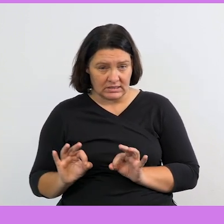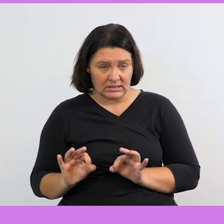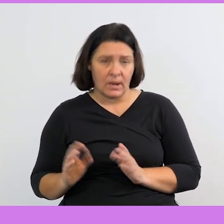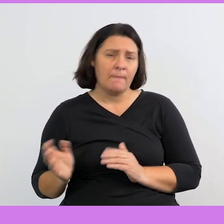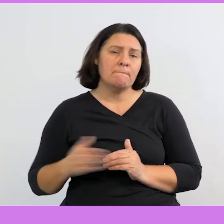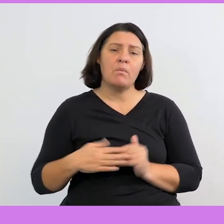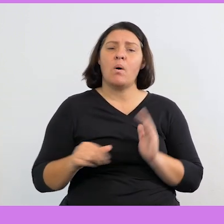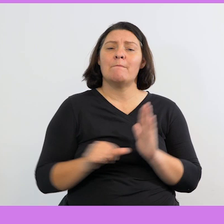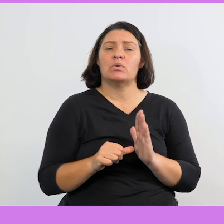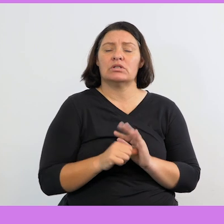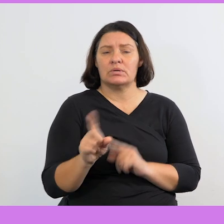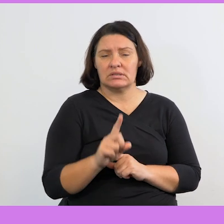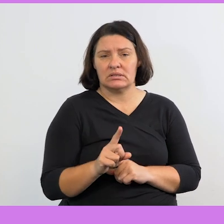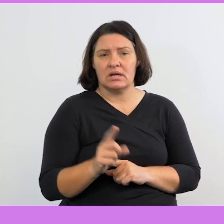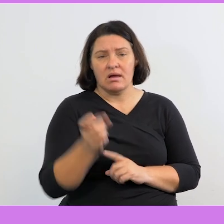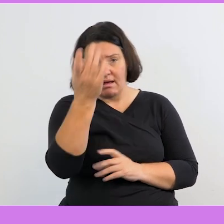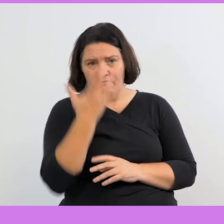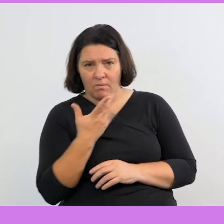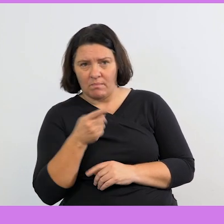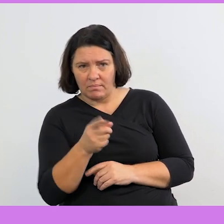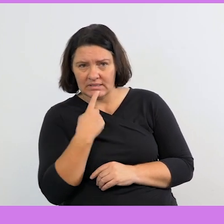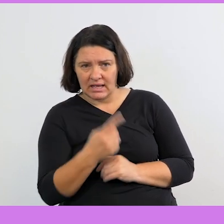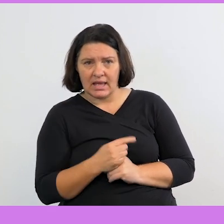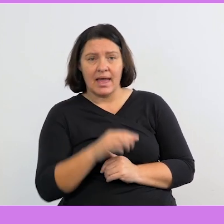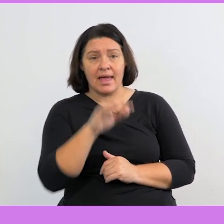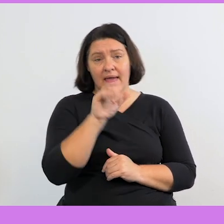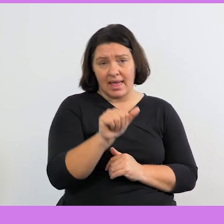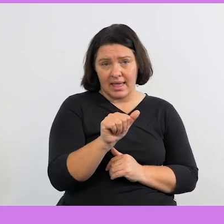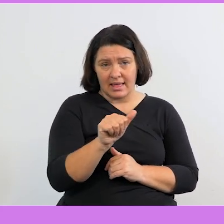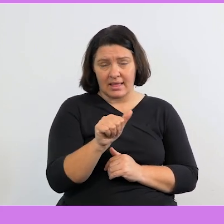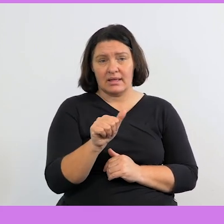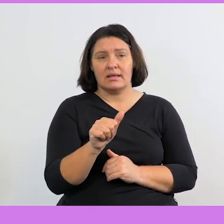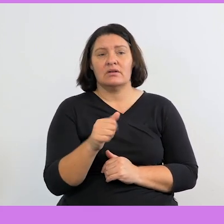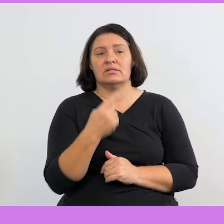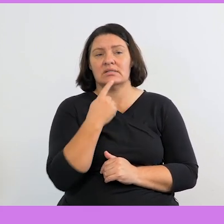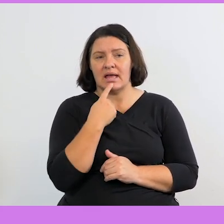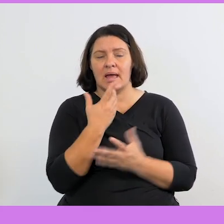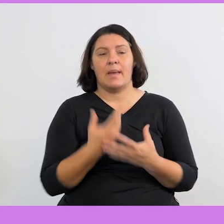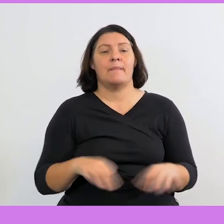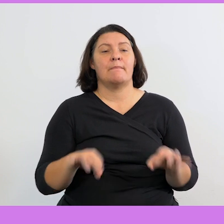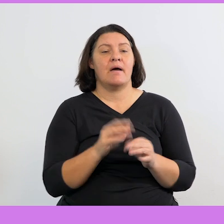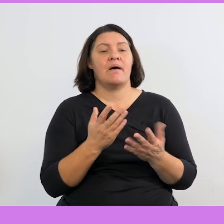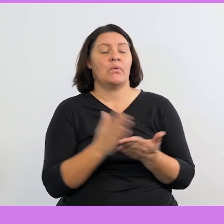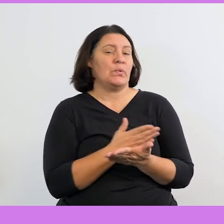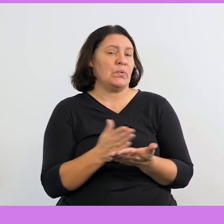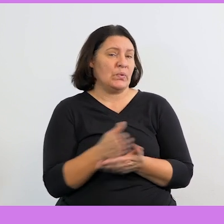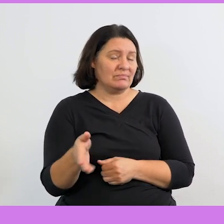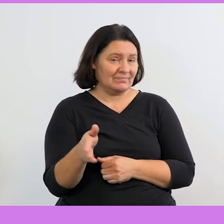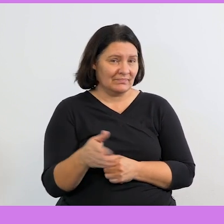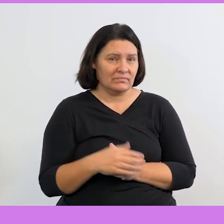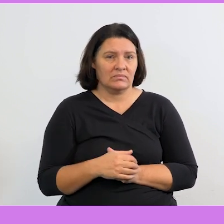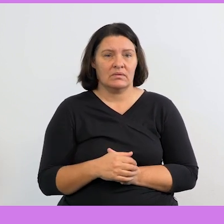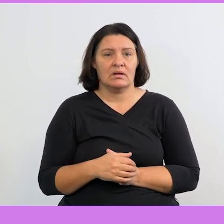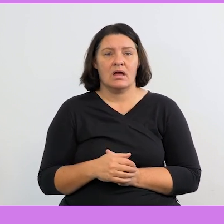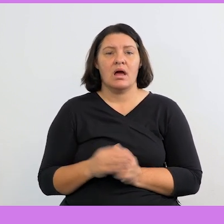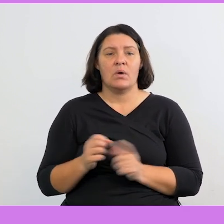right? What else is important here? A little note was given. It says A, and there we can see there's a missing value, A, missing